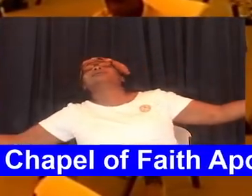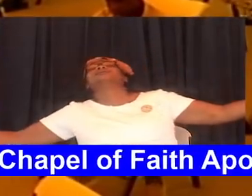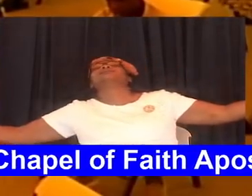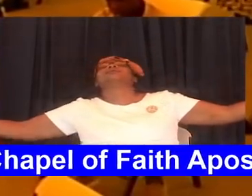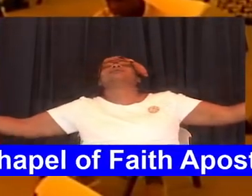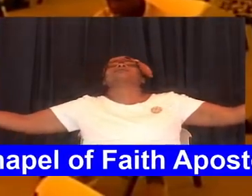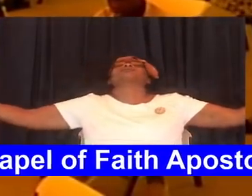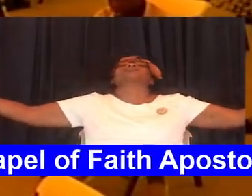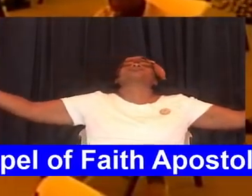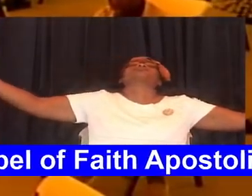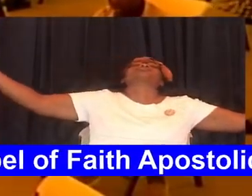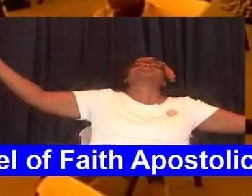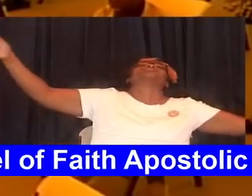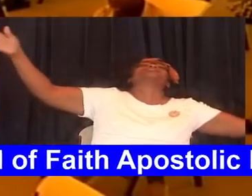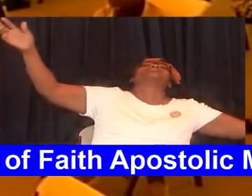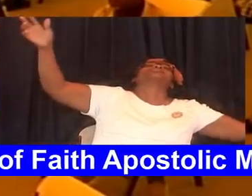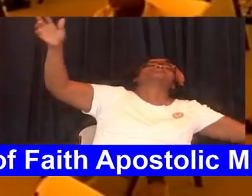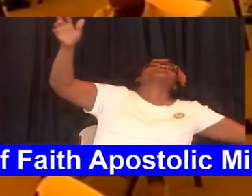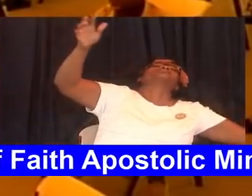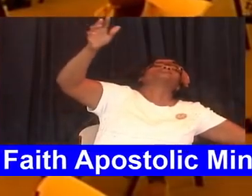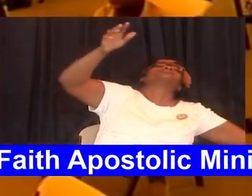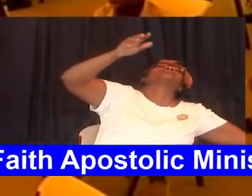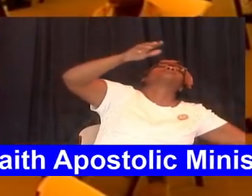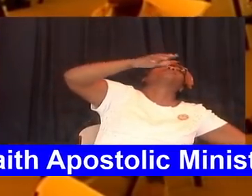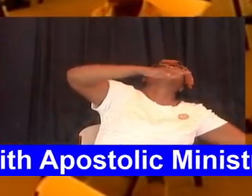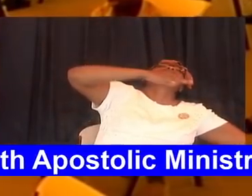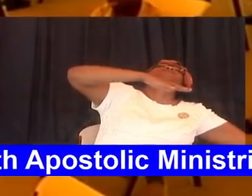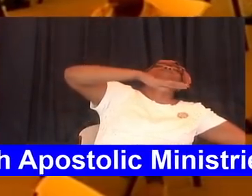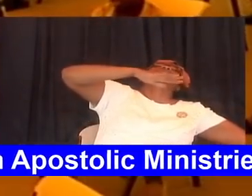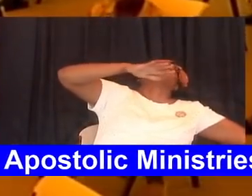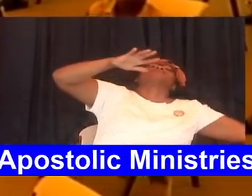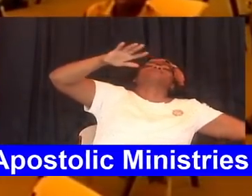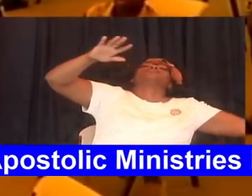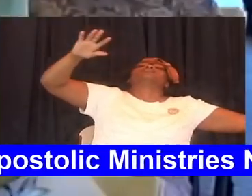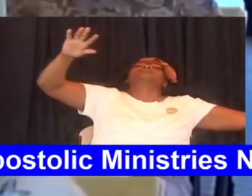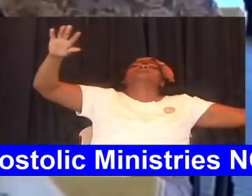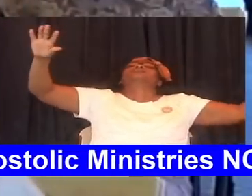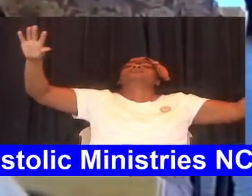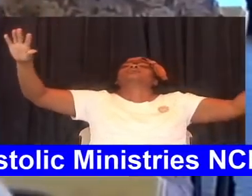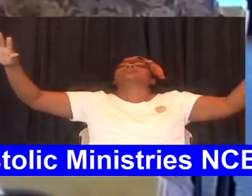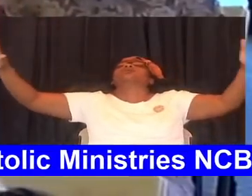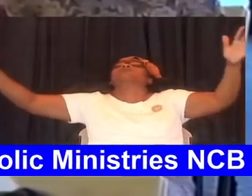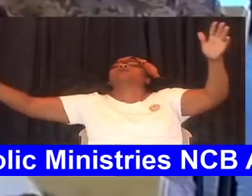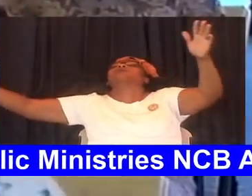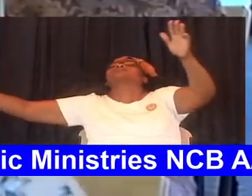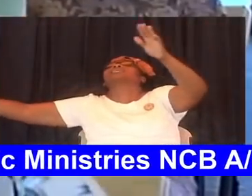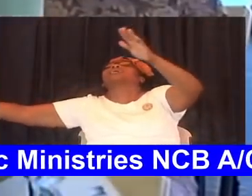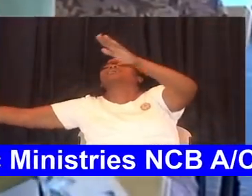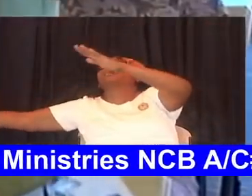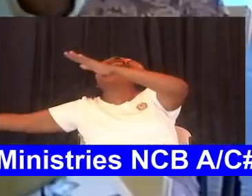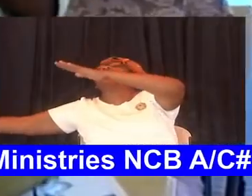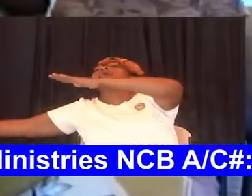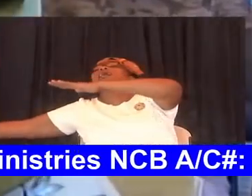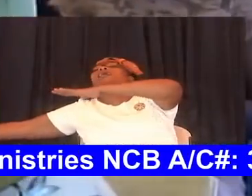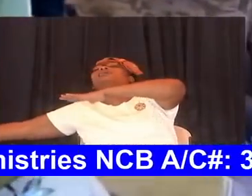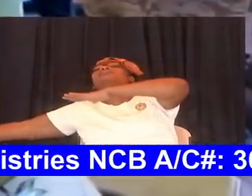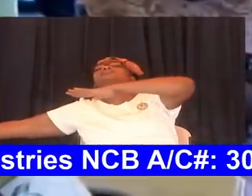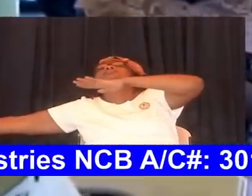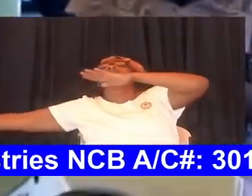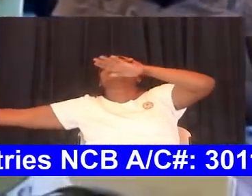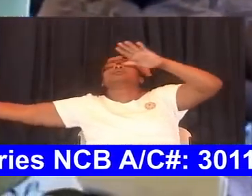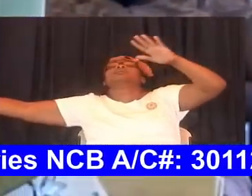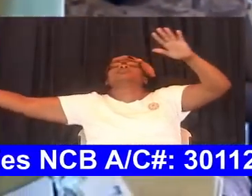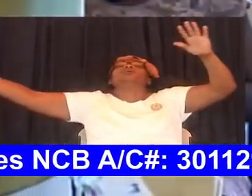Invite. All my life. Minister Martin to come.